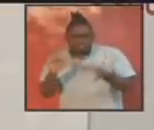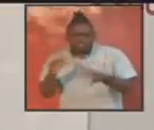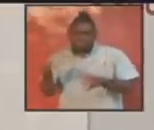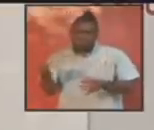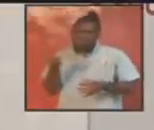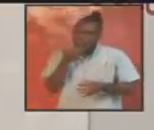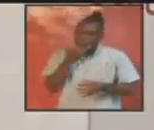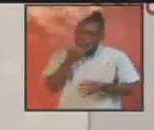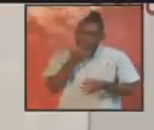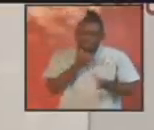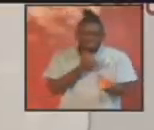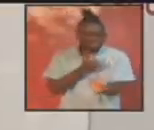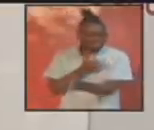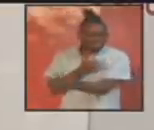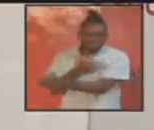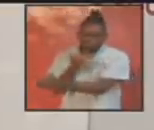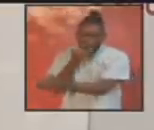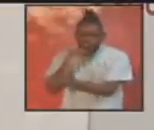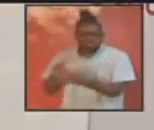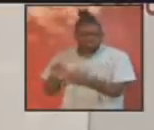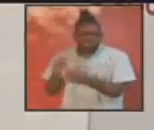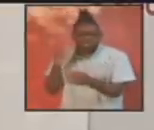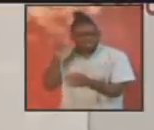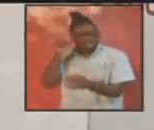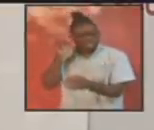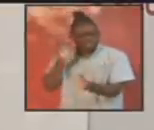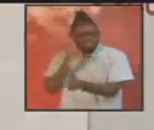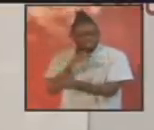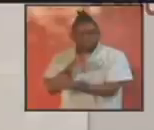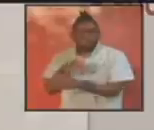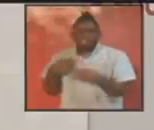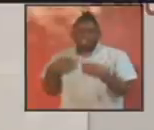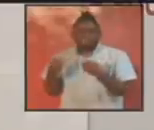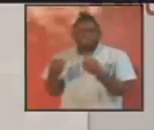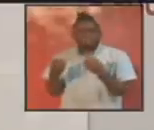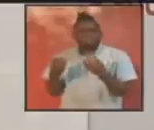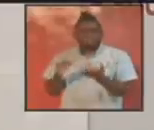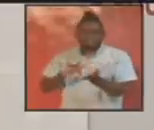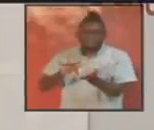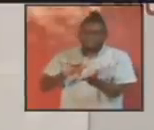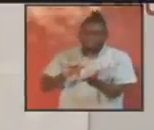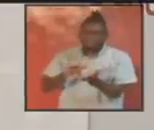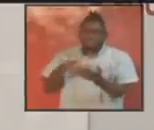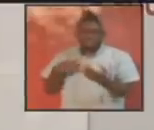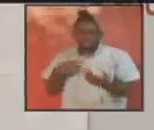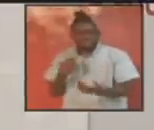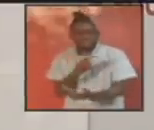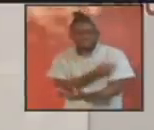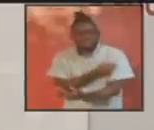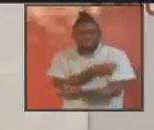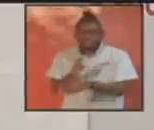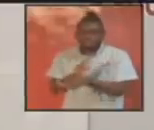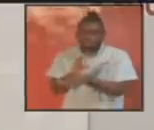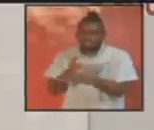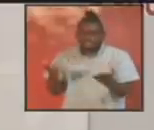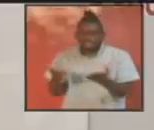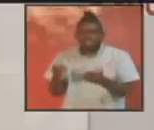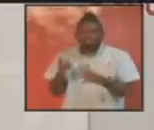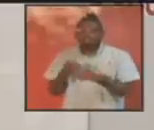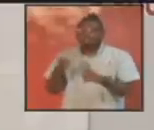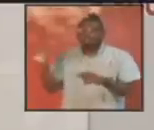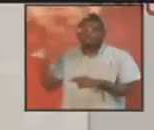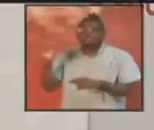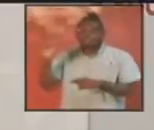Health would be quite clear that many of the medications and vaccines currently used in this country come